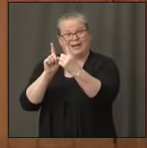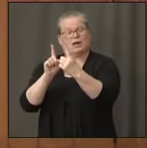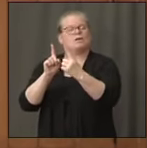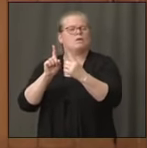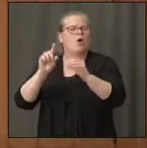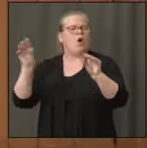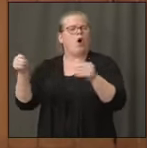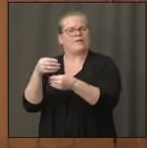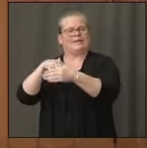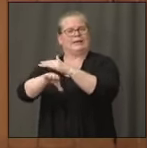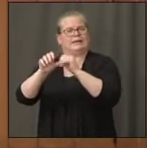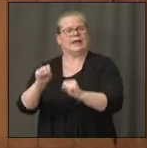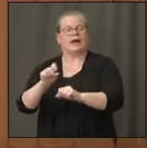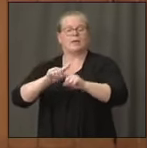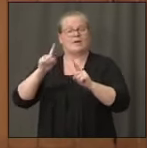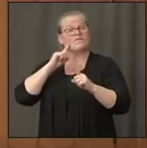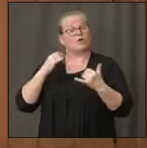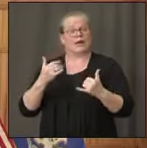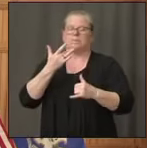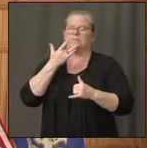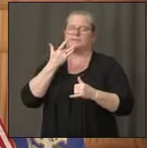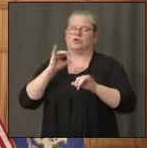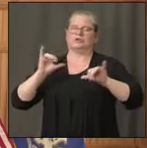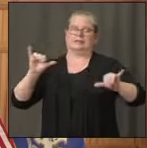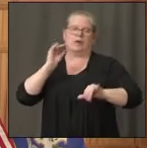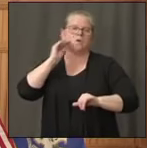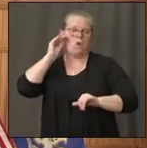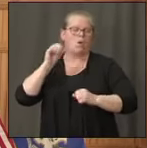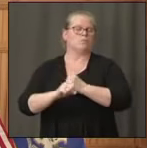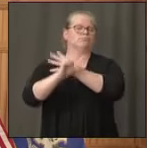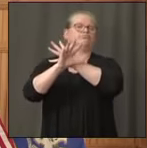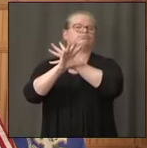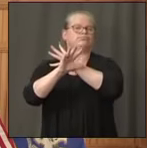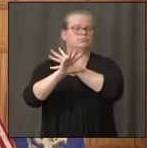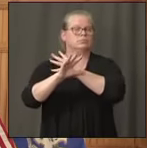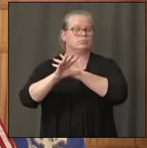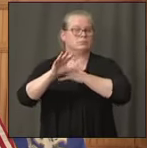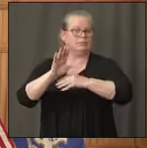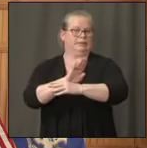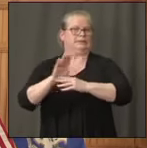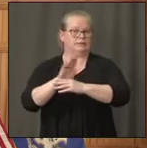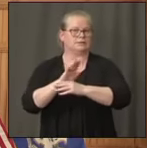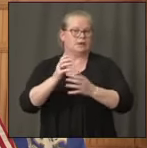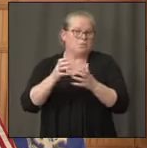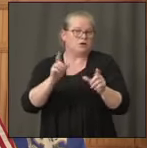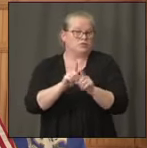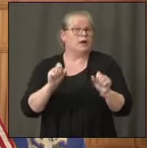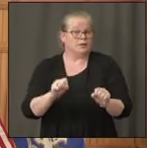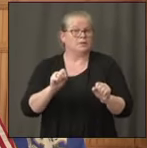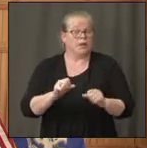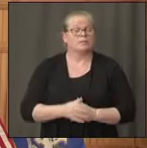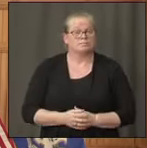telecommuting as much as possible. Okay. Thank you very much. The Hartford Courant.